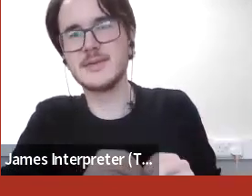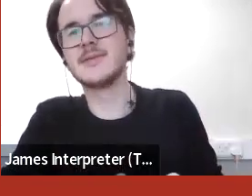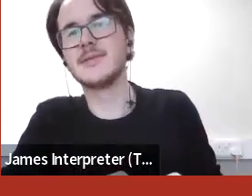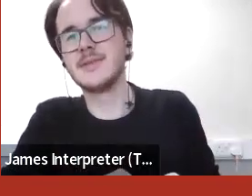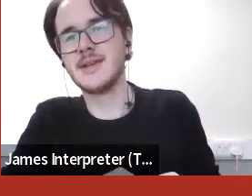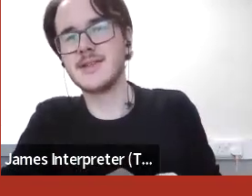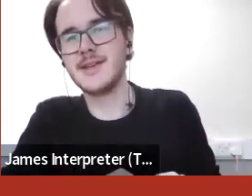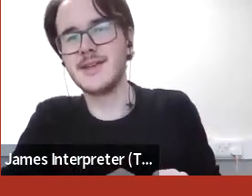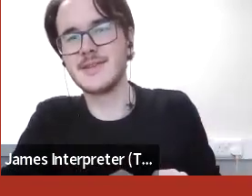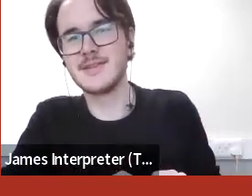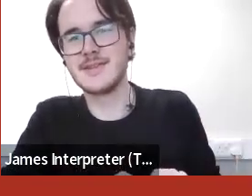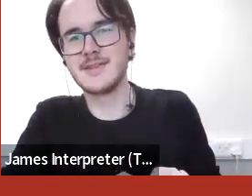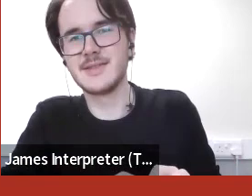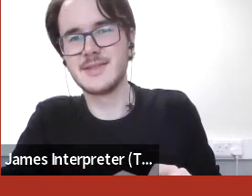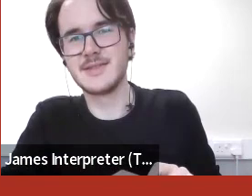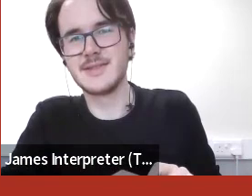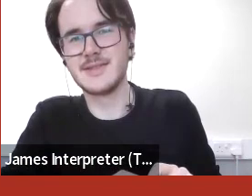B. Next slide.